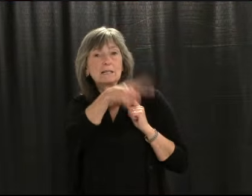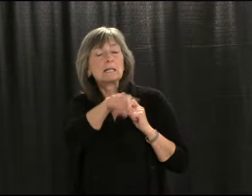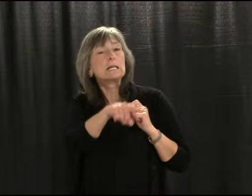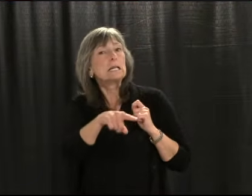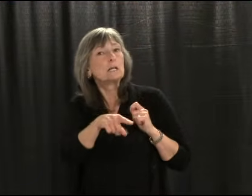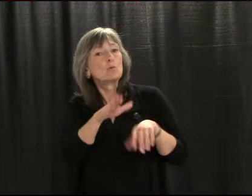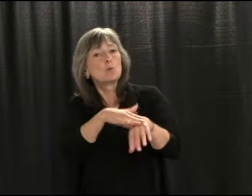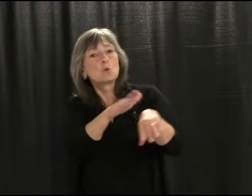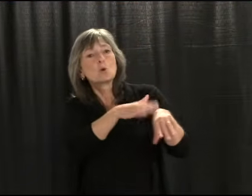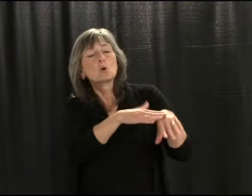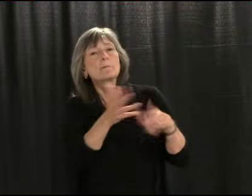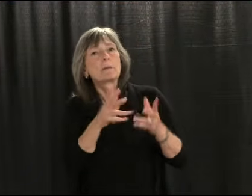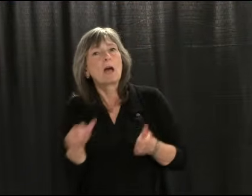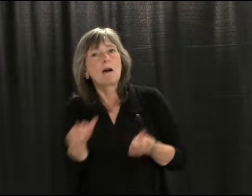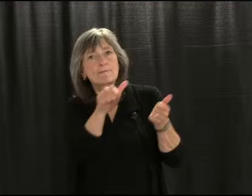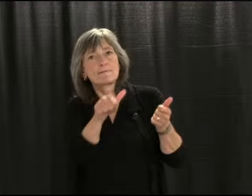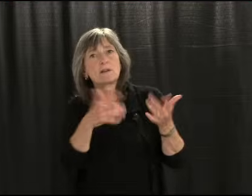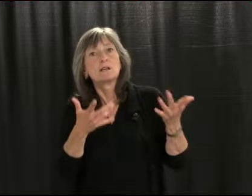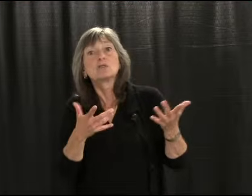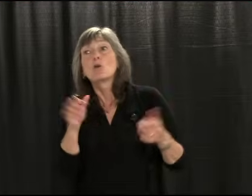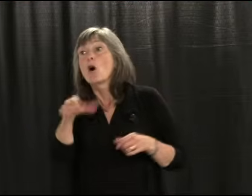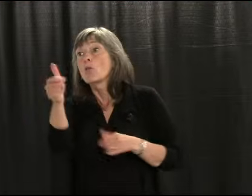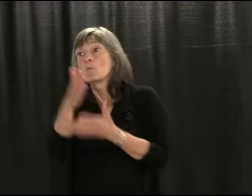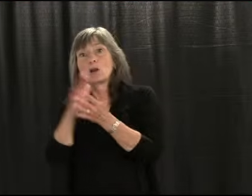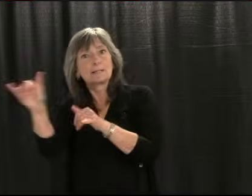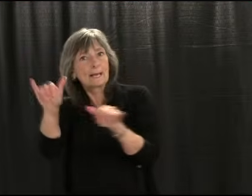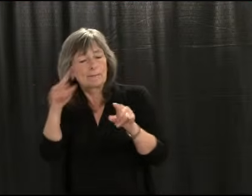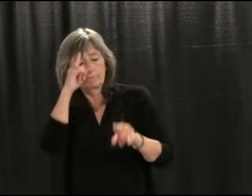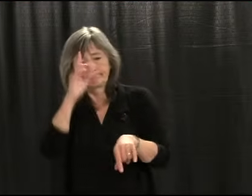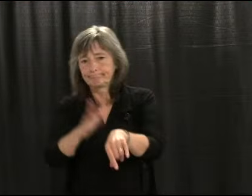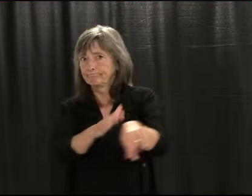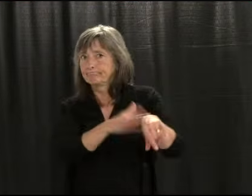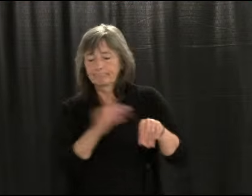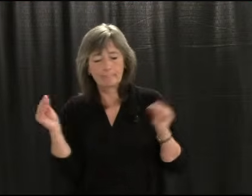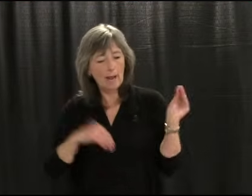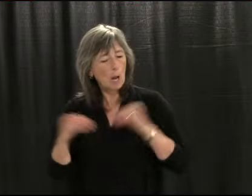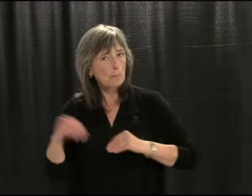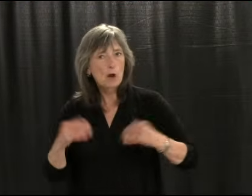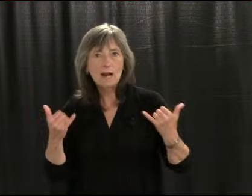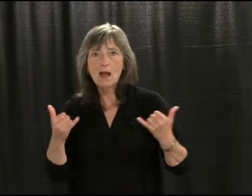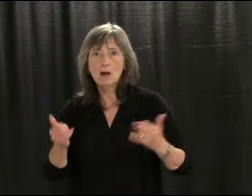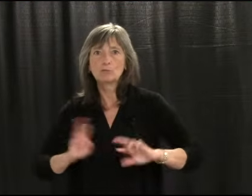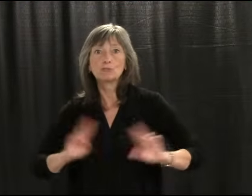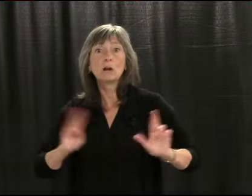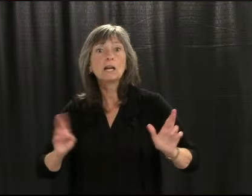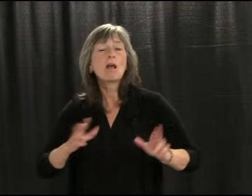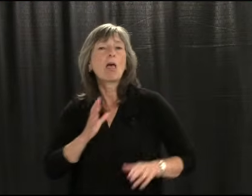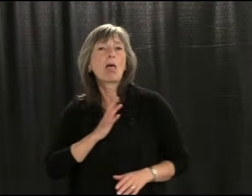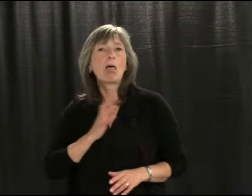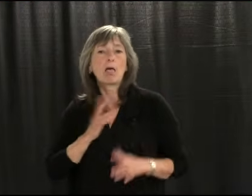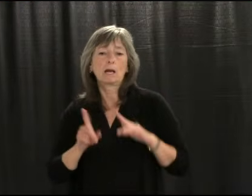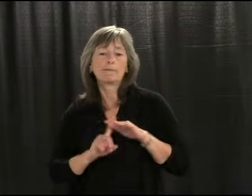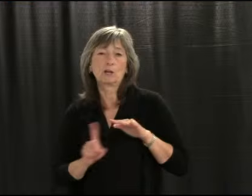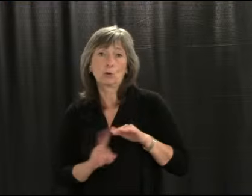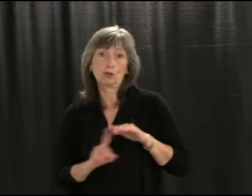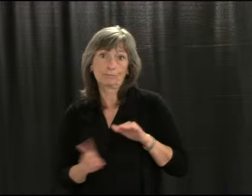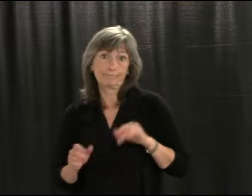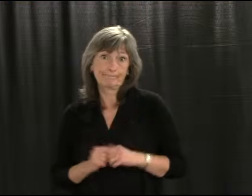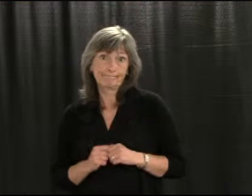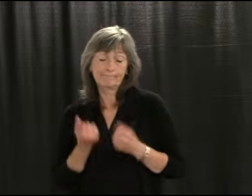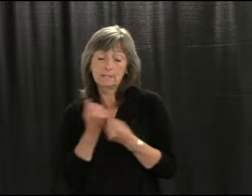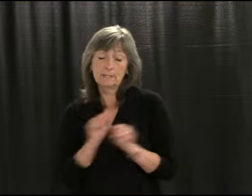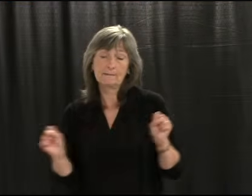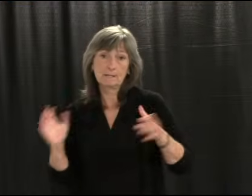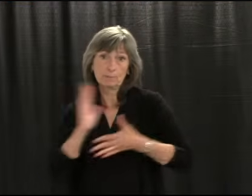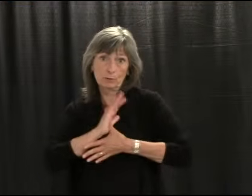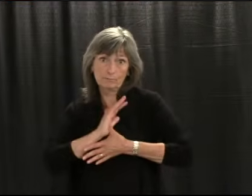the province, please get ready to leave on a moment's notice. Pack up what you potentially can need, take what you need from your home, and safety first. So